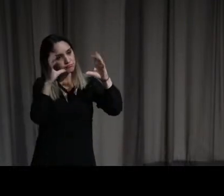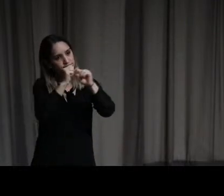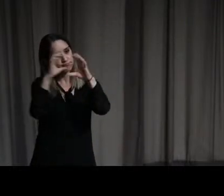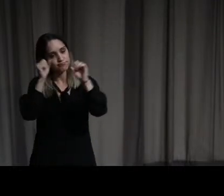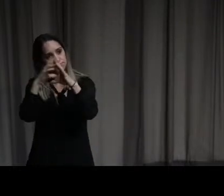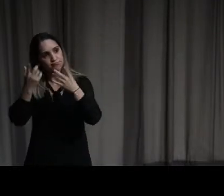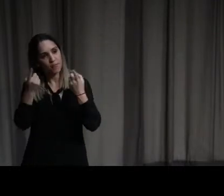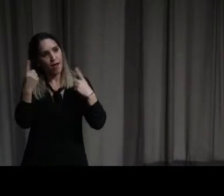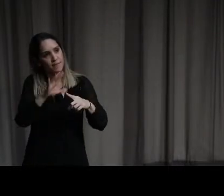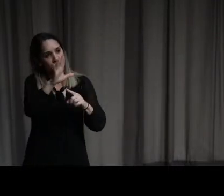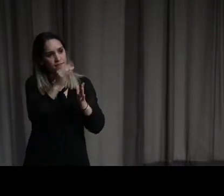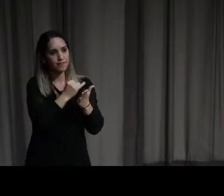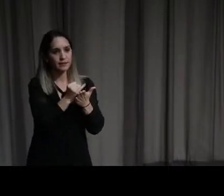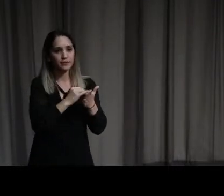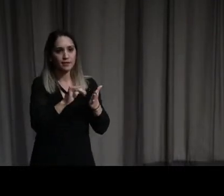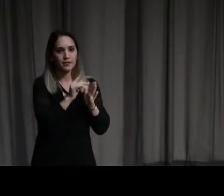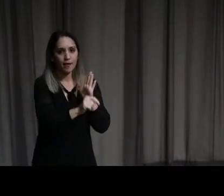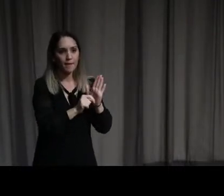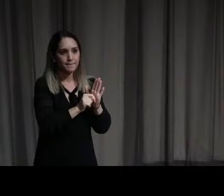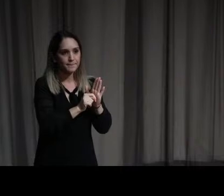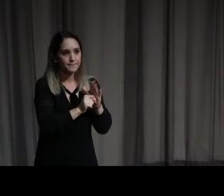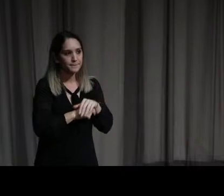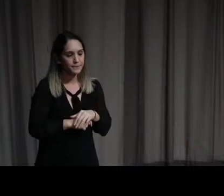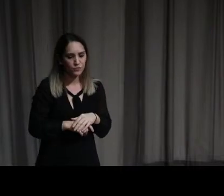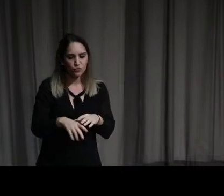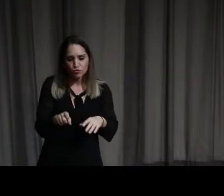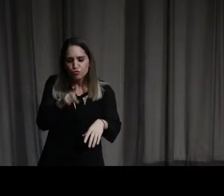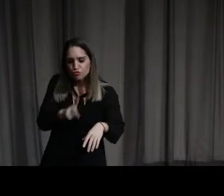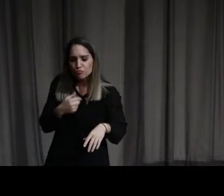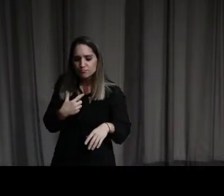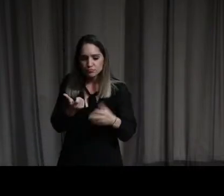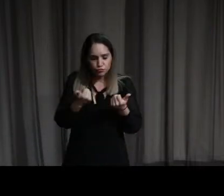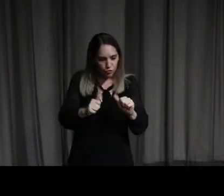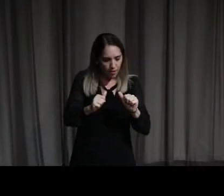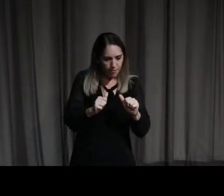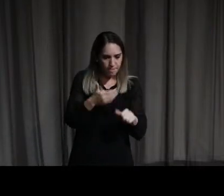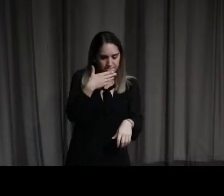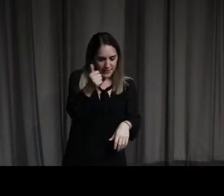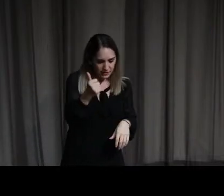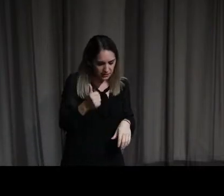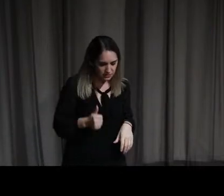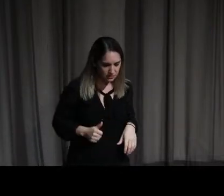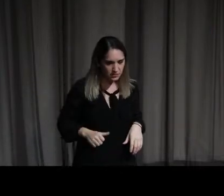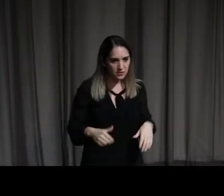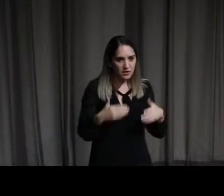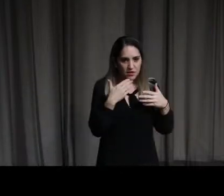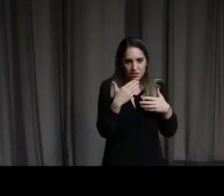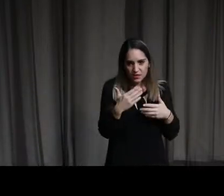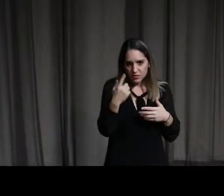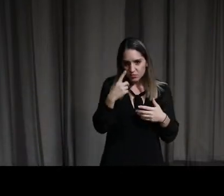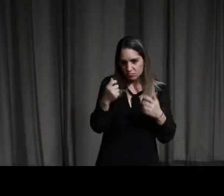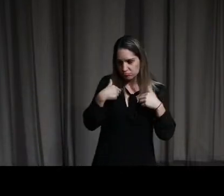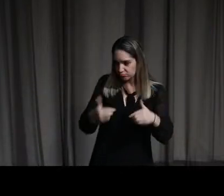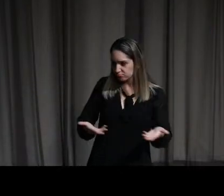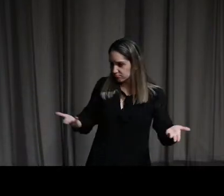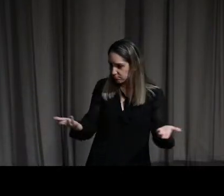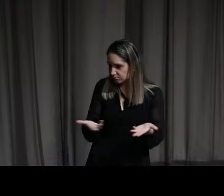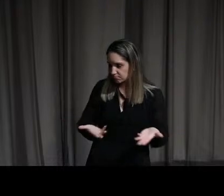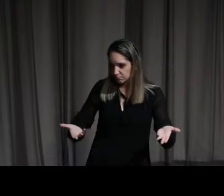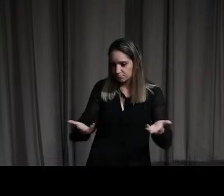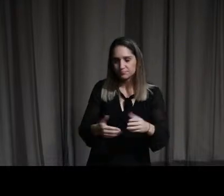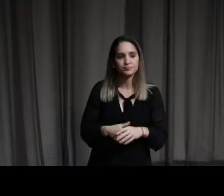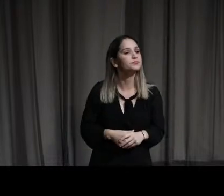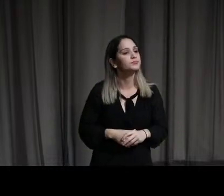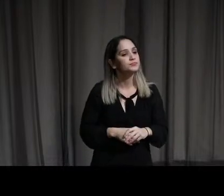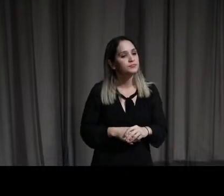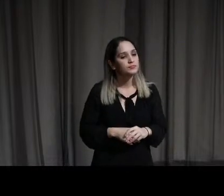that we have from that period. Sure, I'll do my best. First, thank you for the invitation. It's a pleasure to be here.